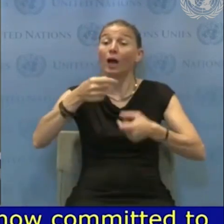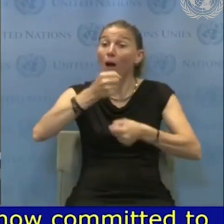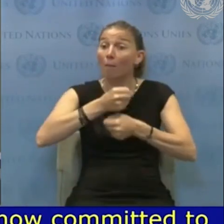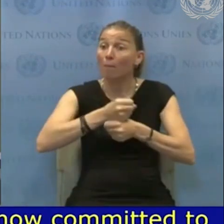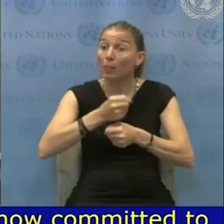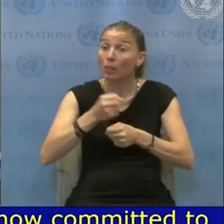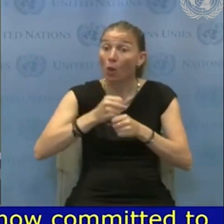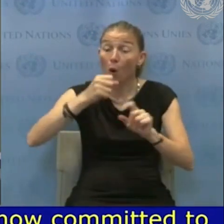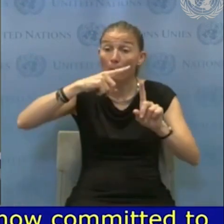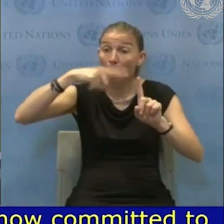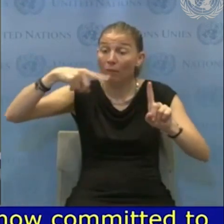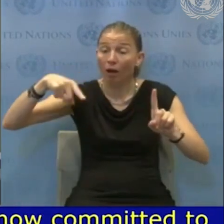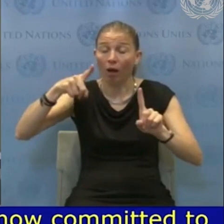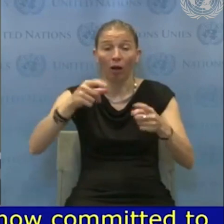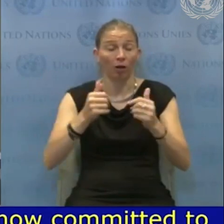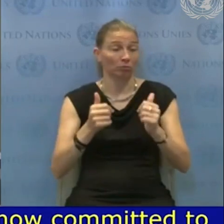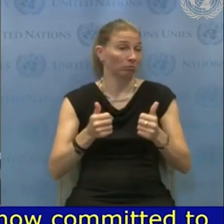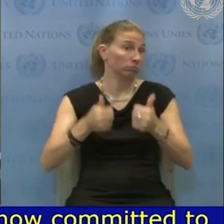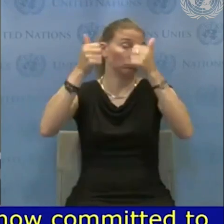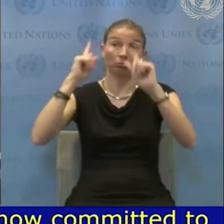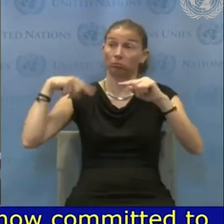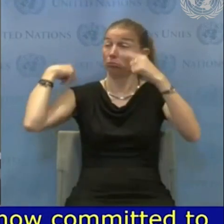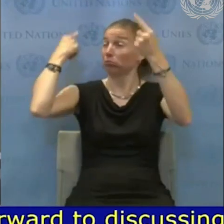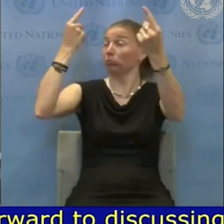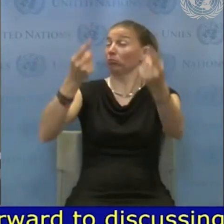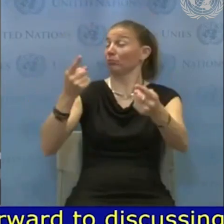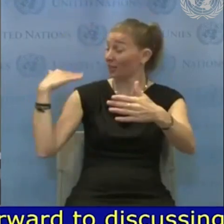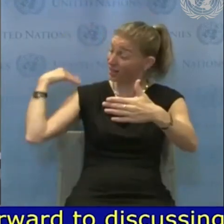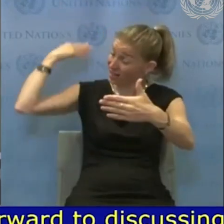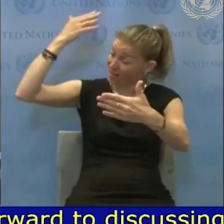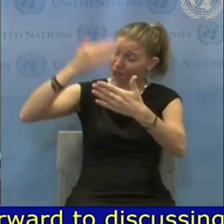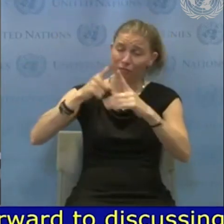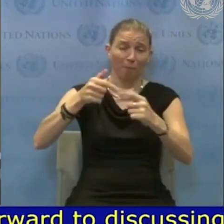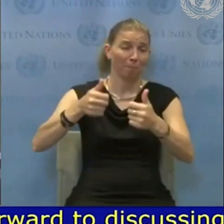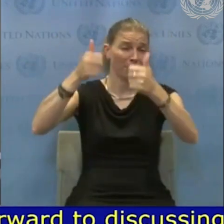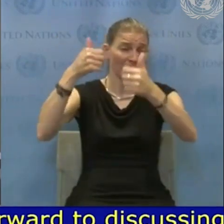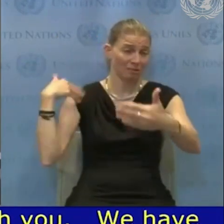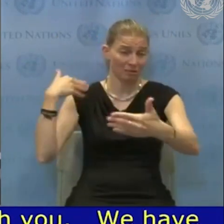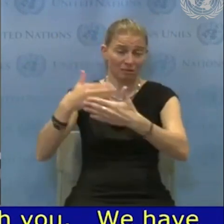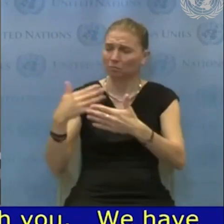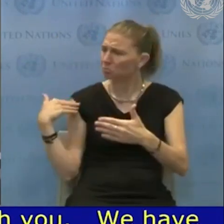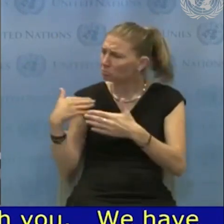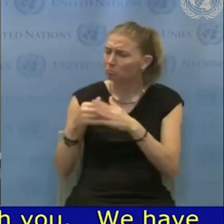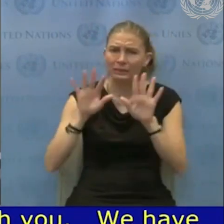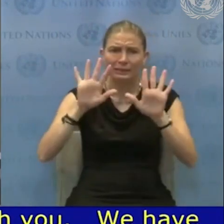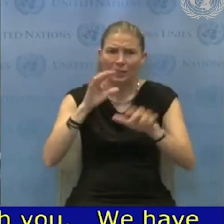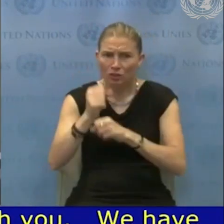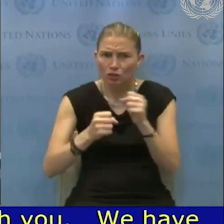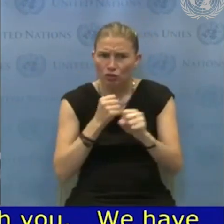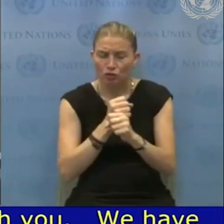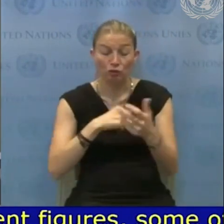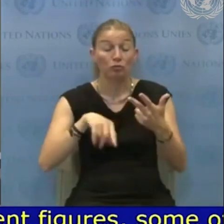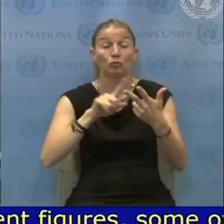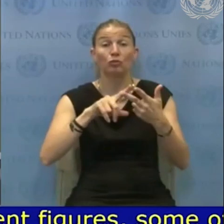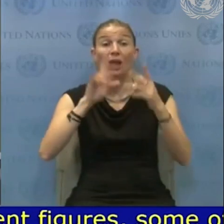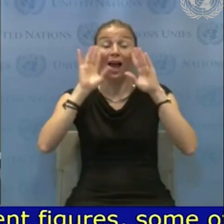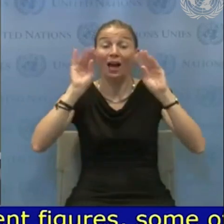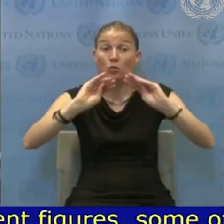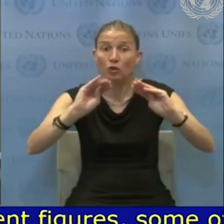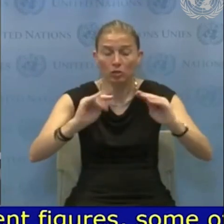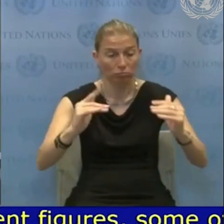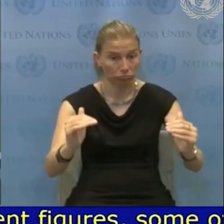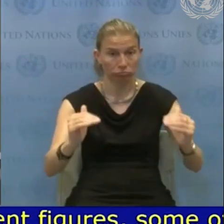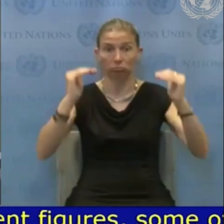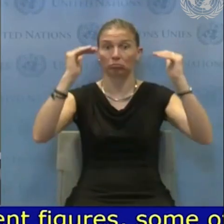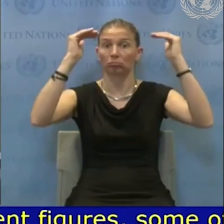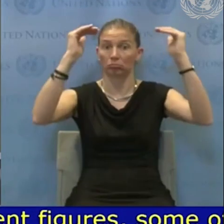the best employment figures that we have ever had historically. Over the last 10 years, our education has significantly improved,